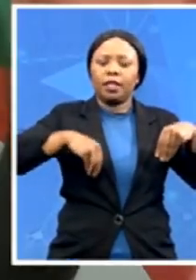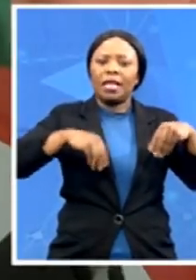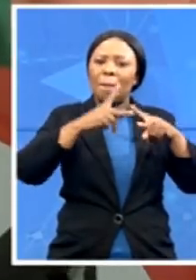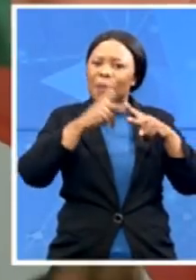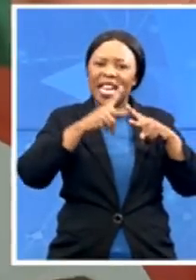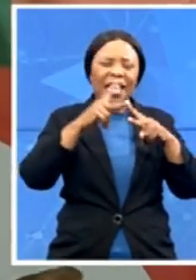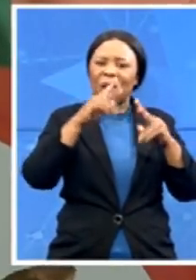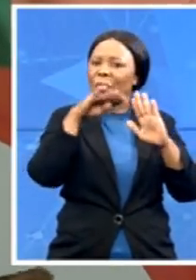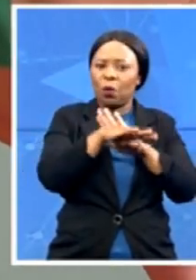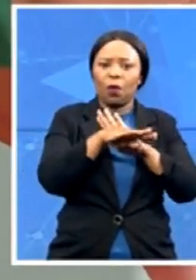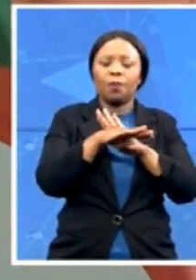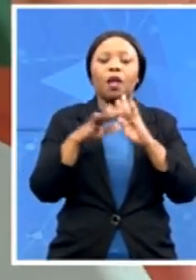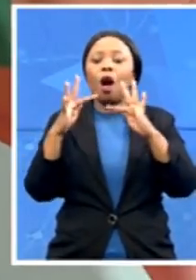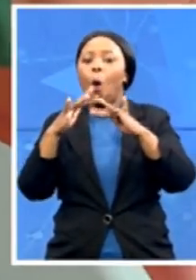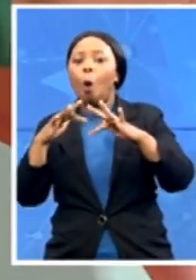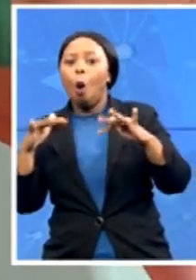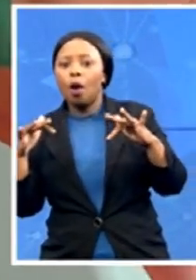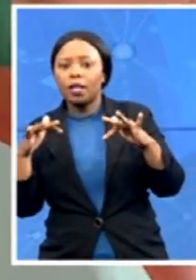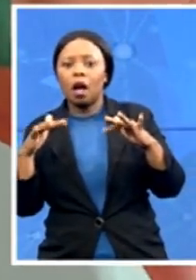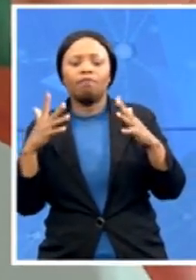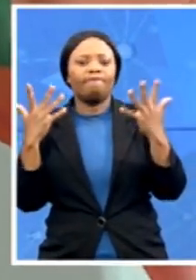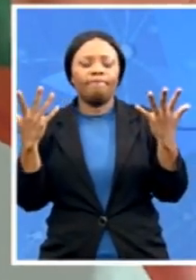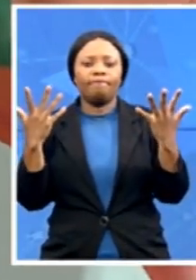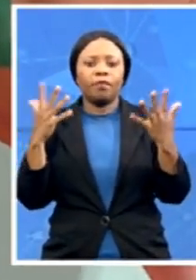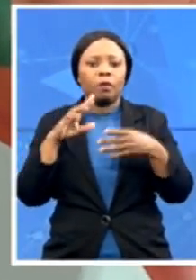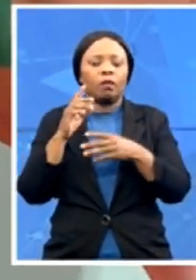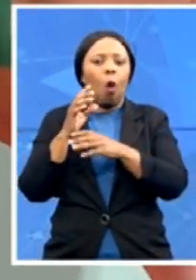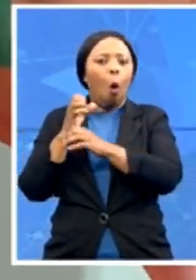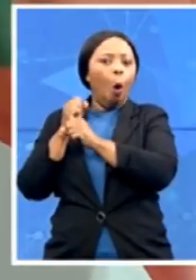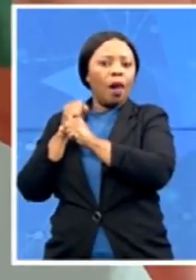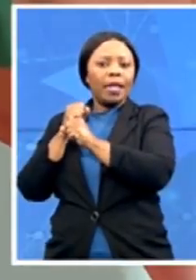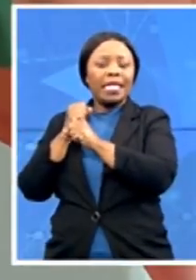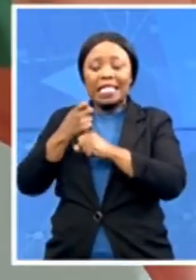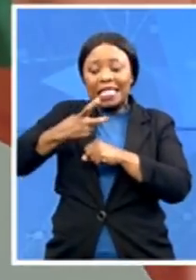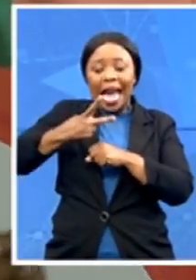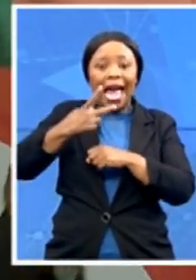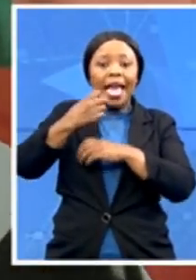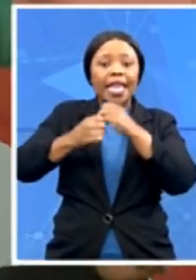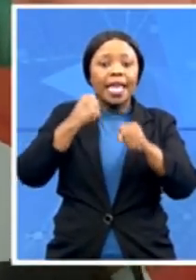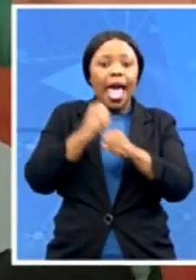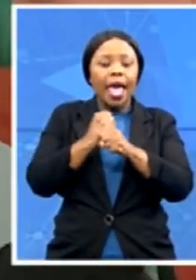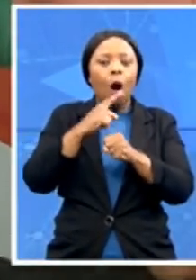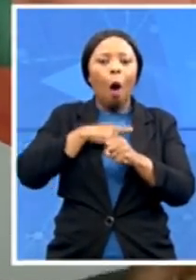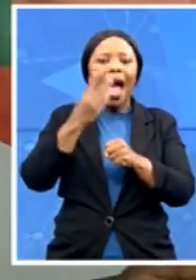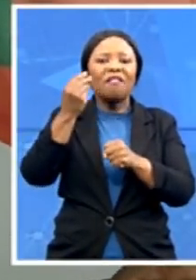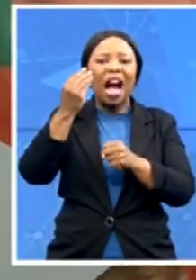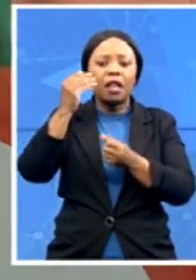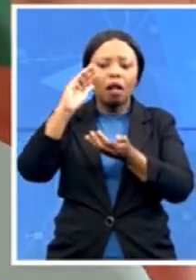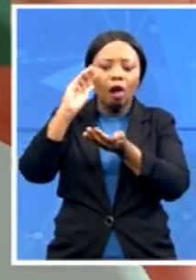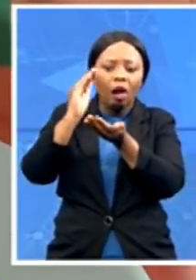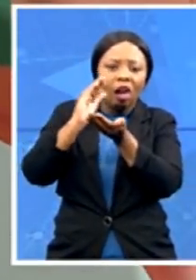a grinding halt in the second year as funds dry up. Projects remain